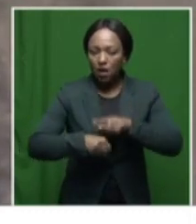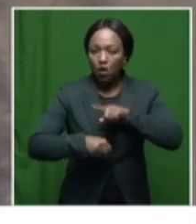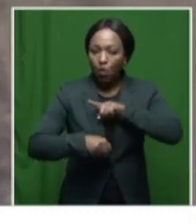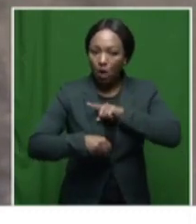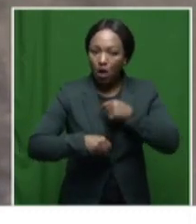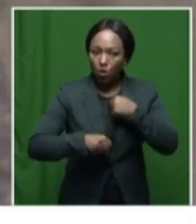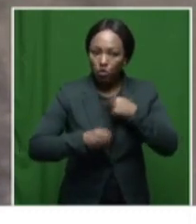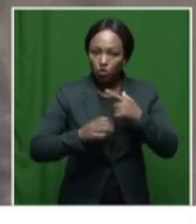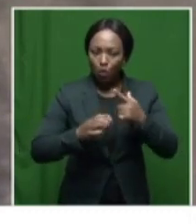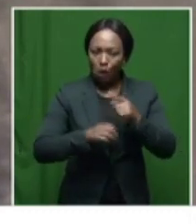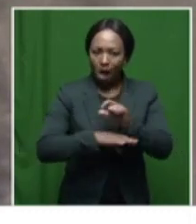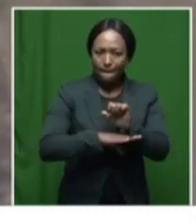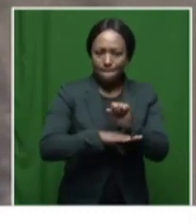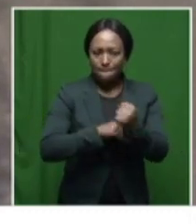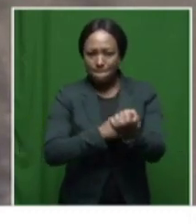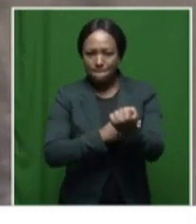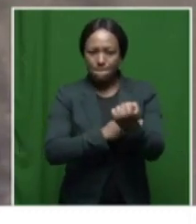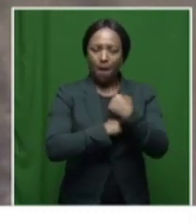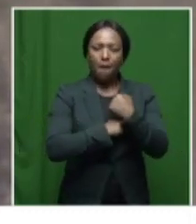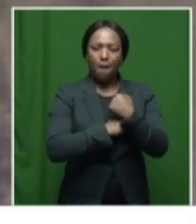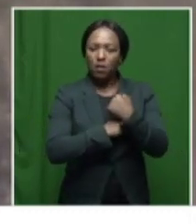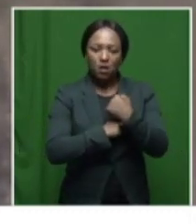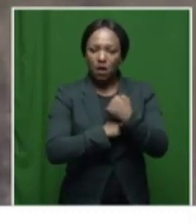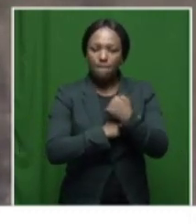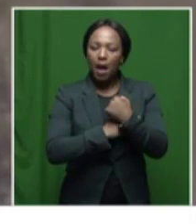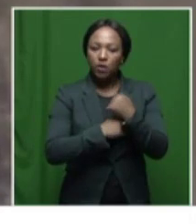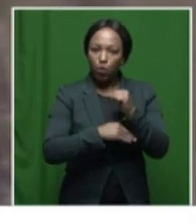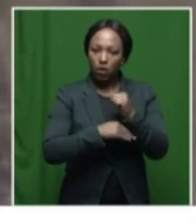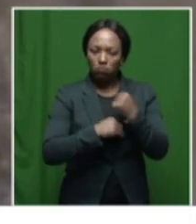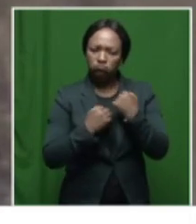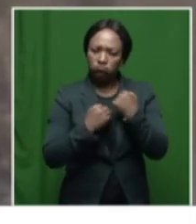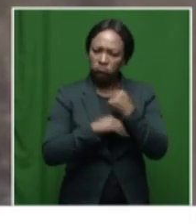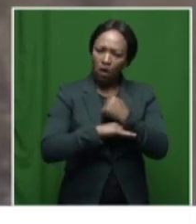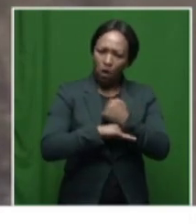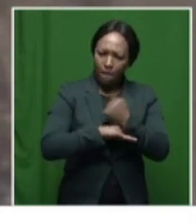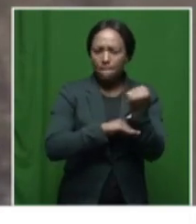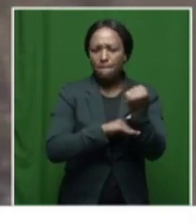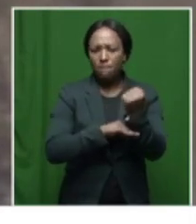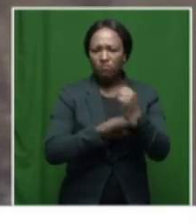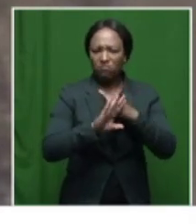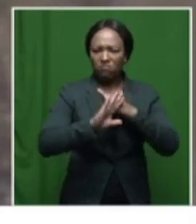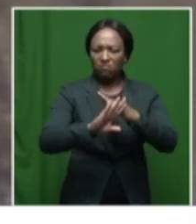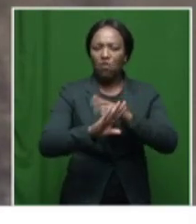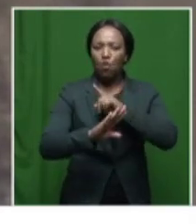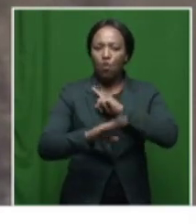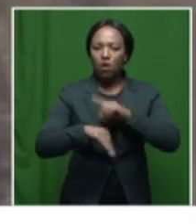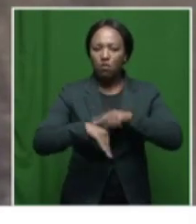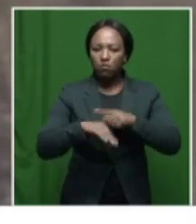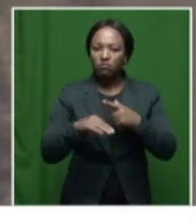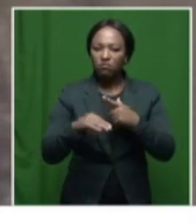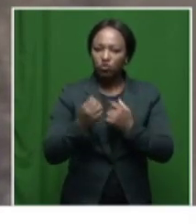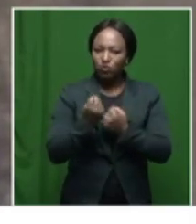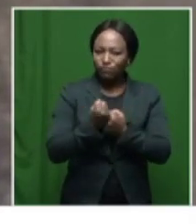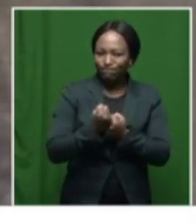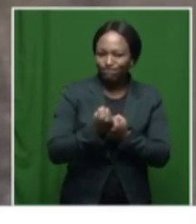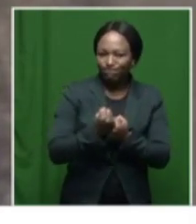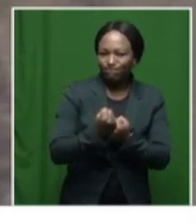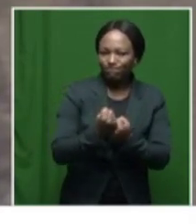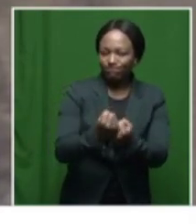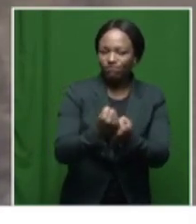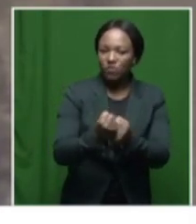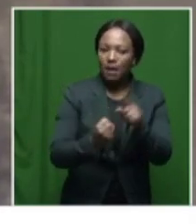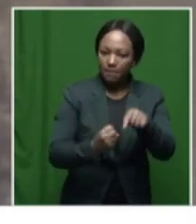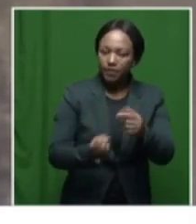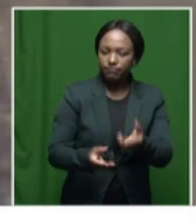and we doing those simple preventative, timelessly possible of getting boosted or through our